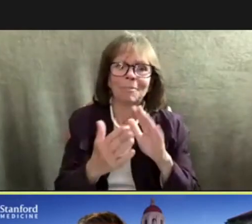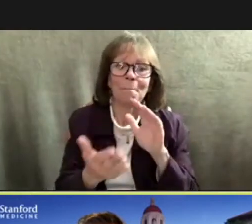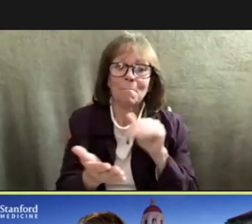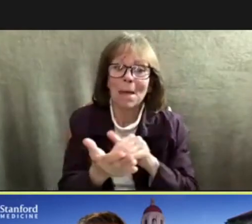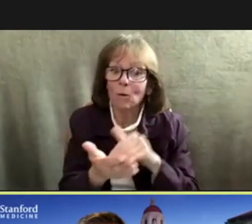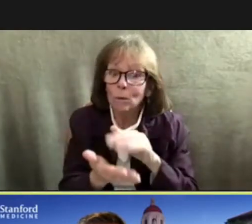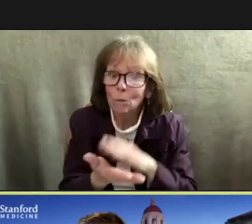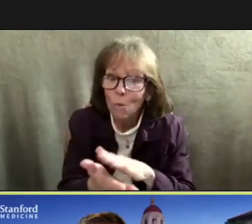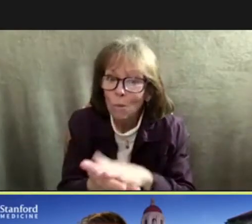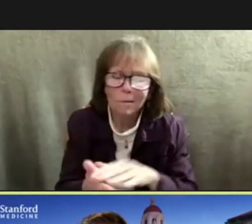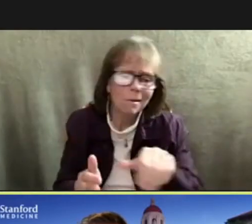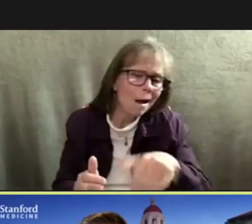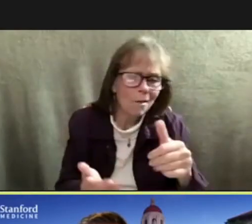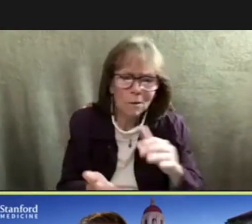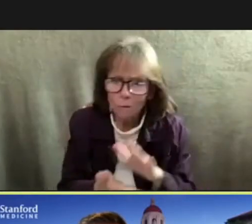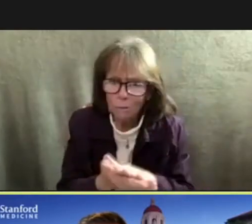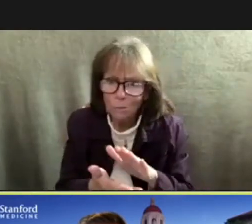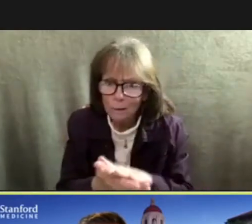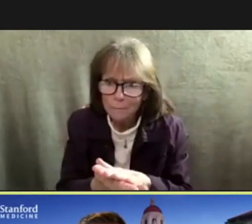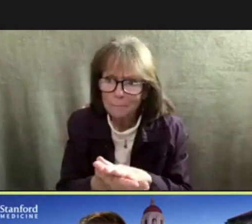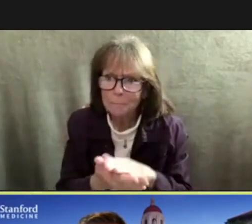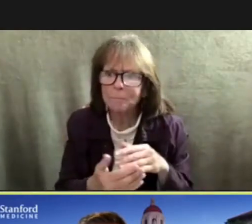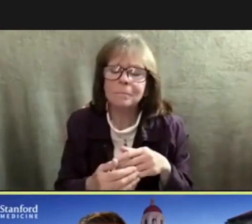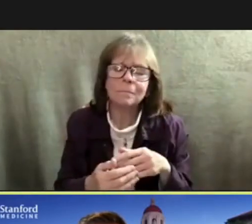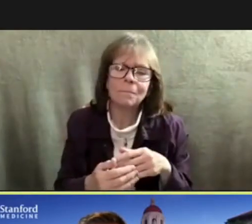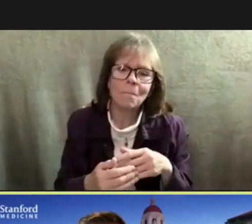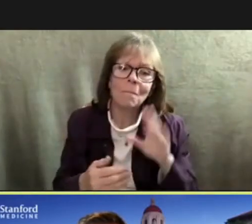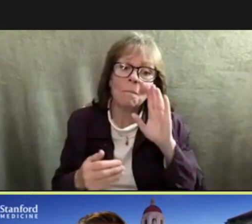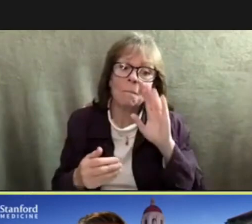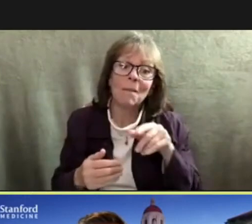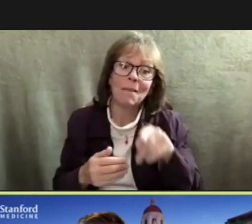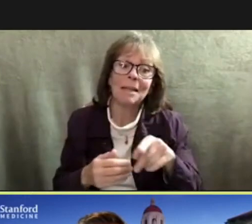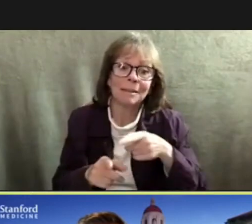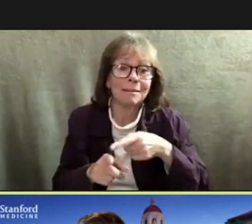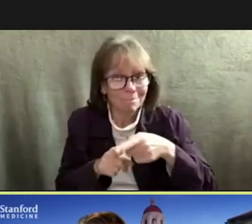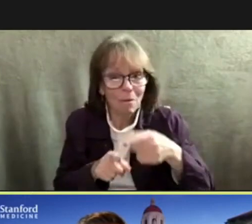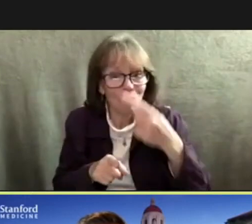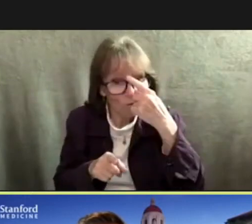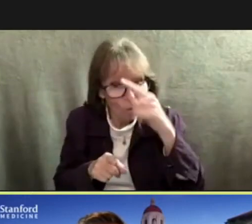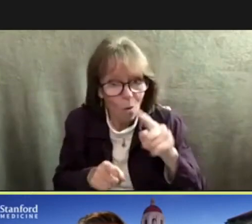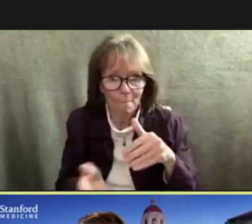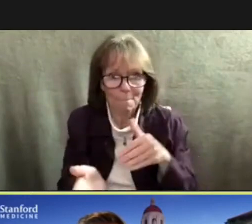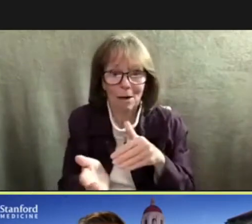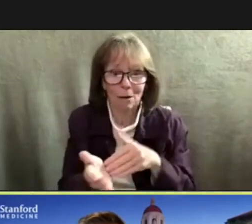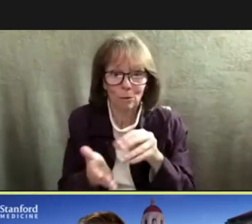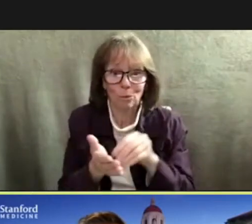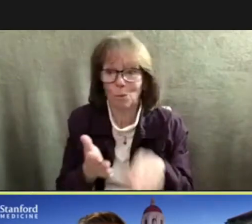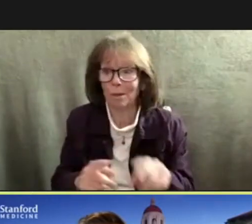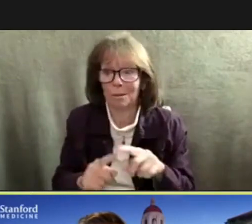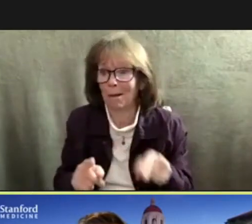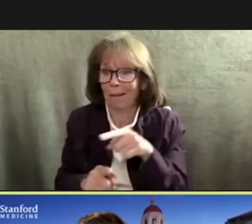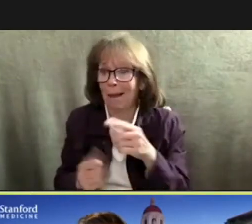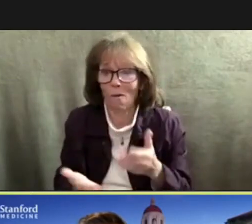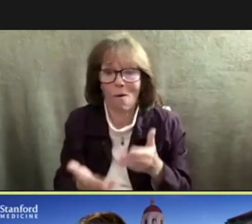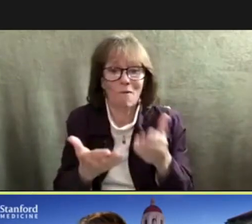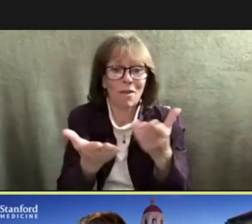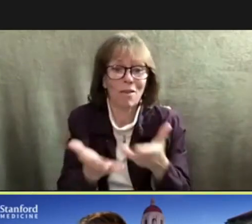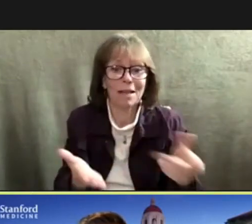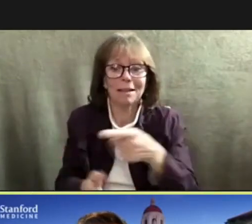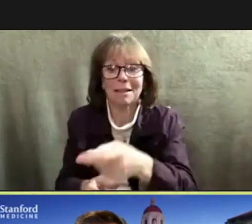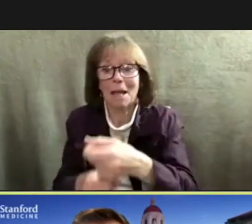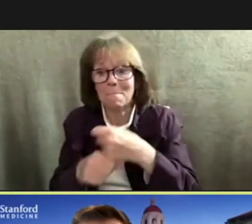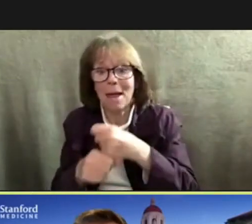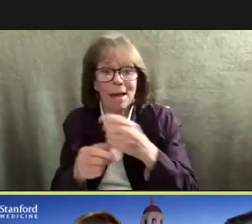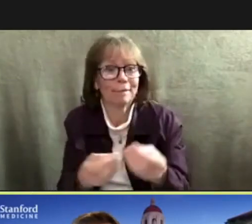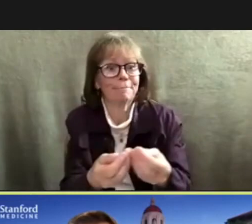school. Although it is a group for medical students, they offer their materials freely, and I think that